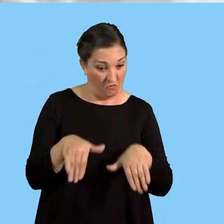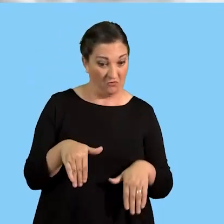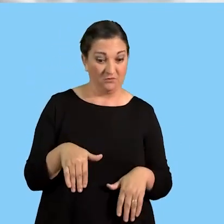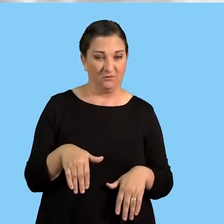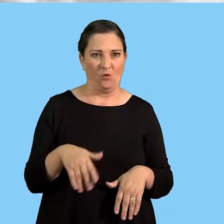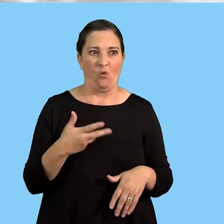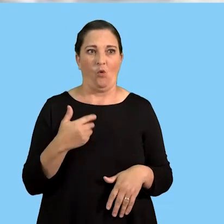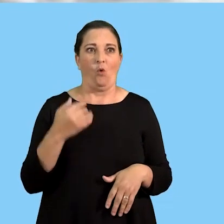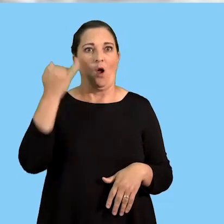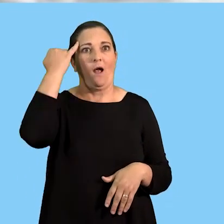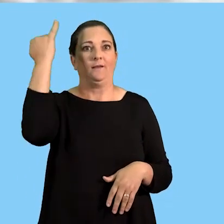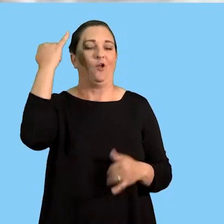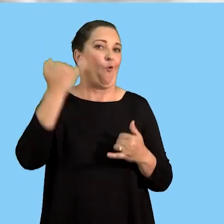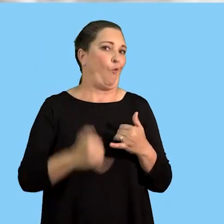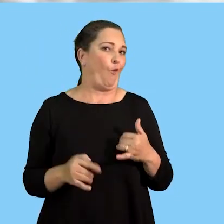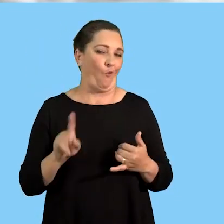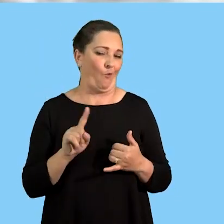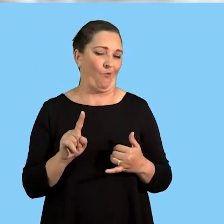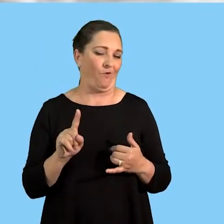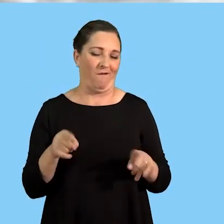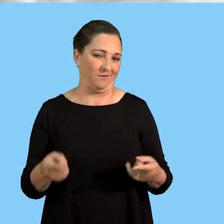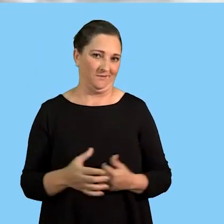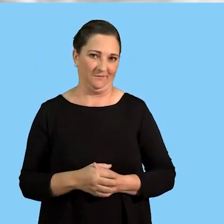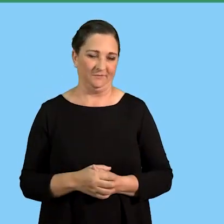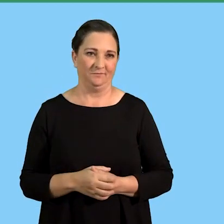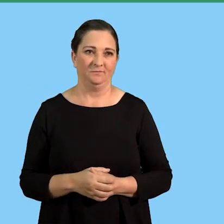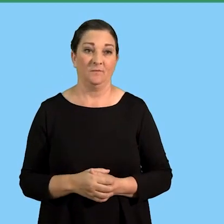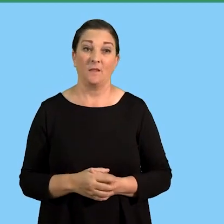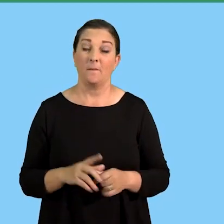wrong ideas about the interview.